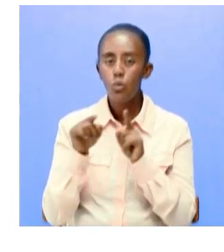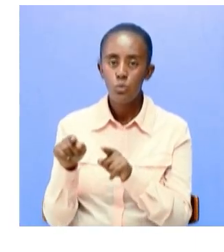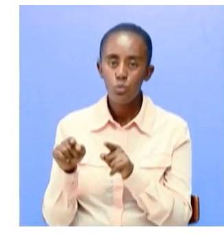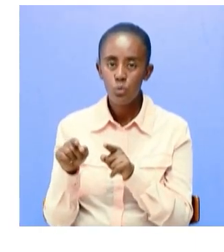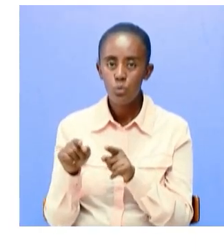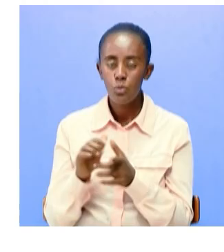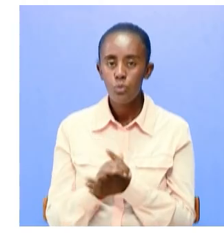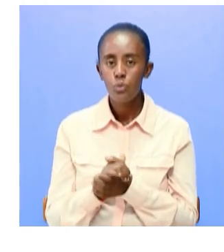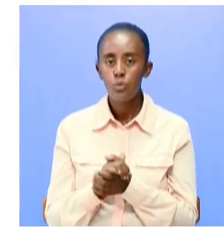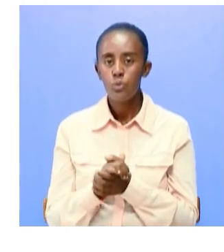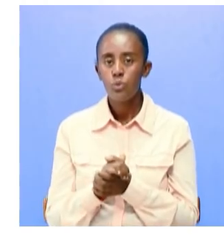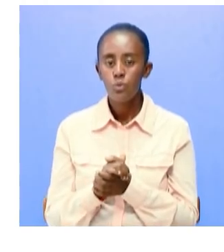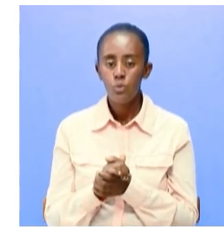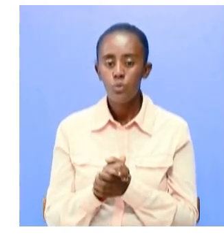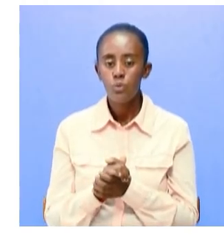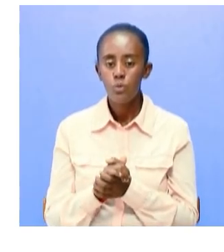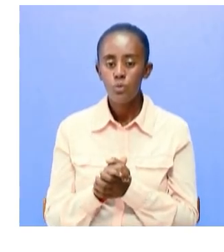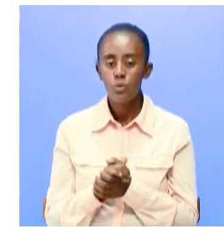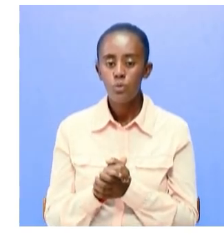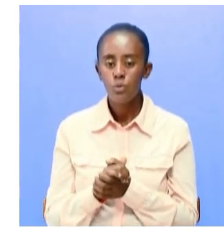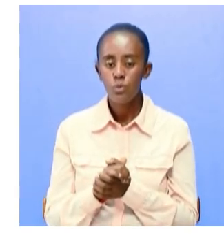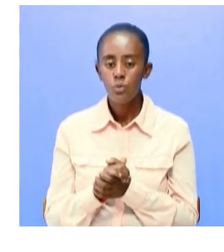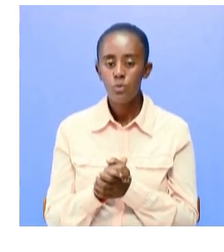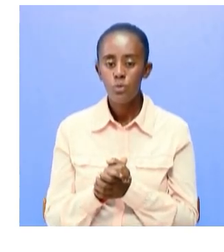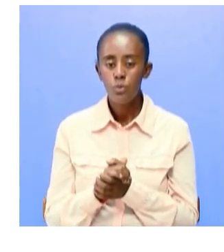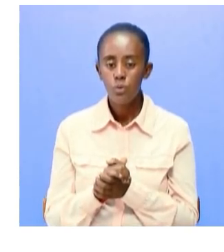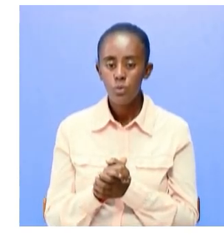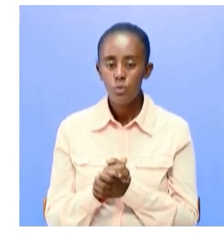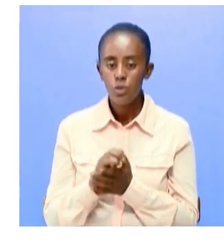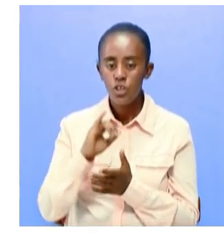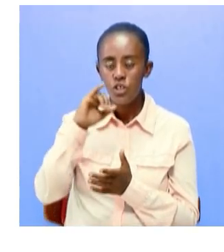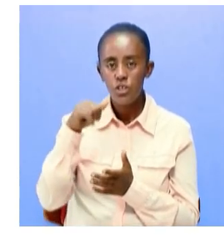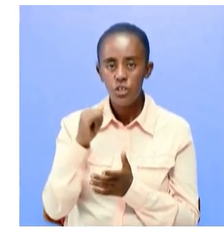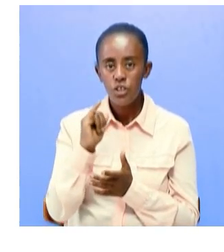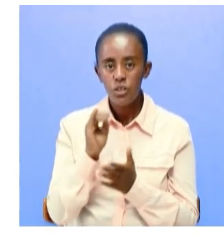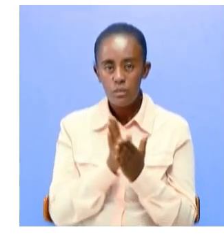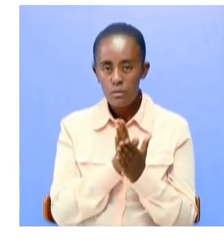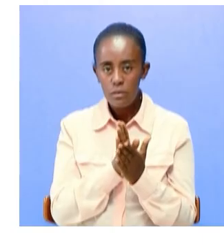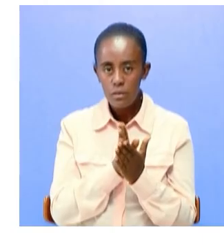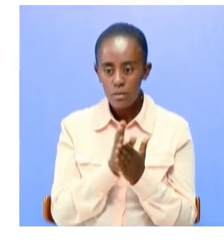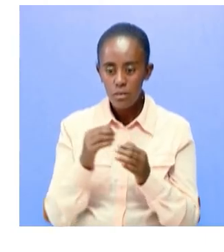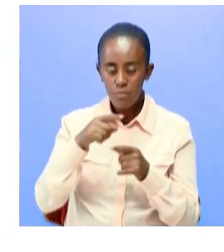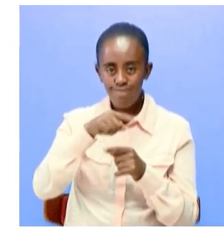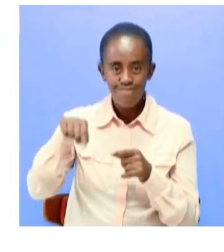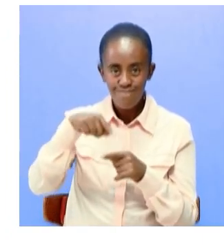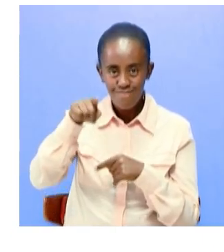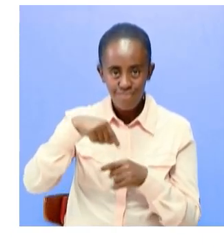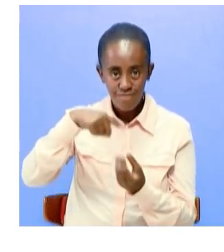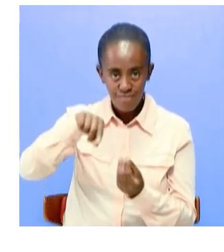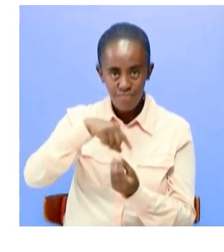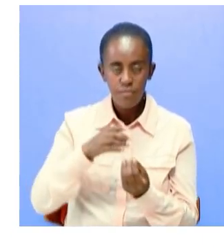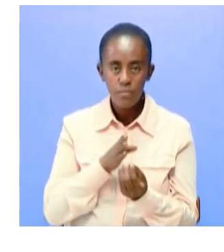the junction. Do you know junction? The junction. Go to the junction